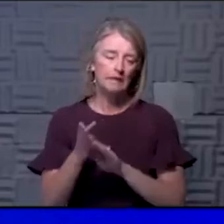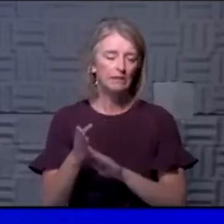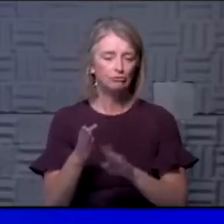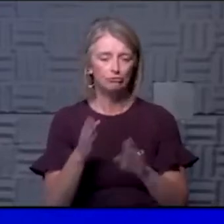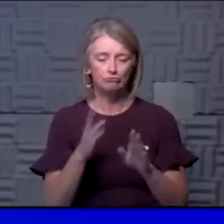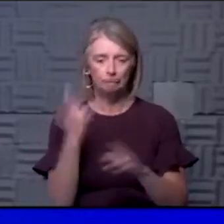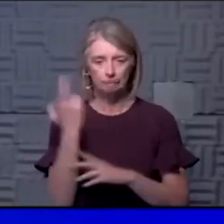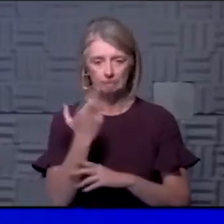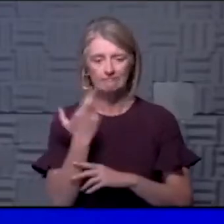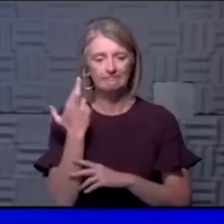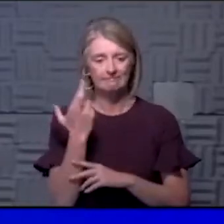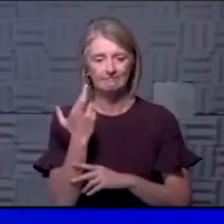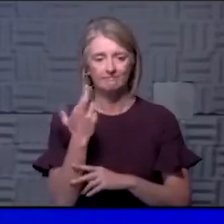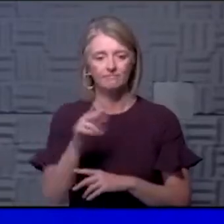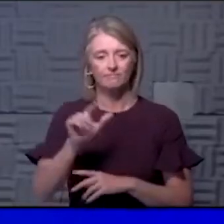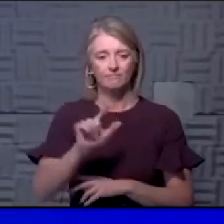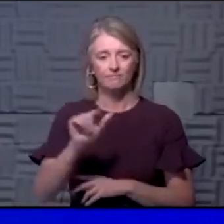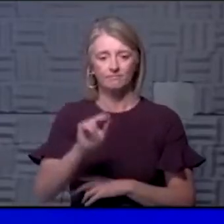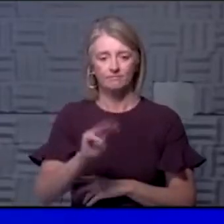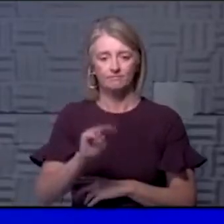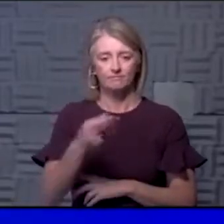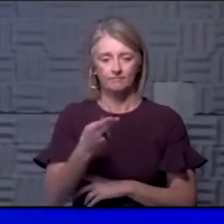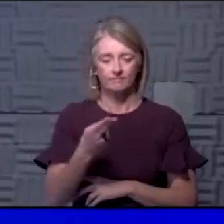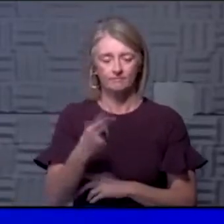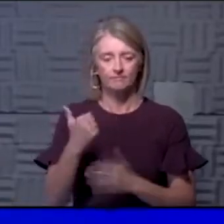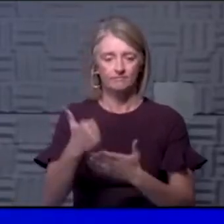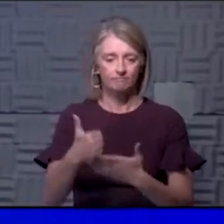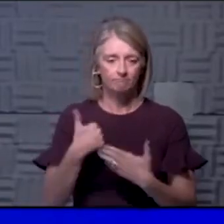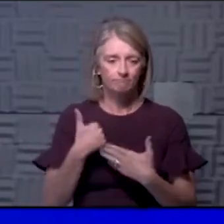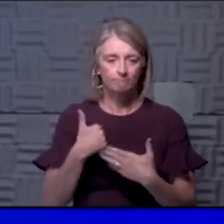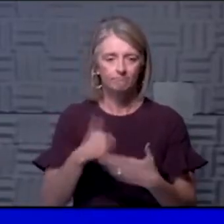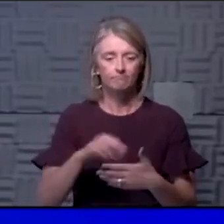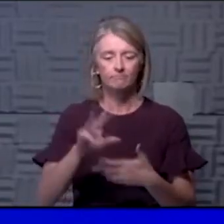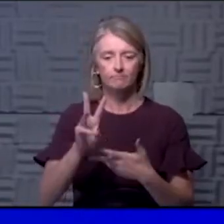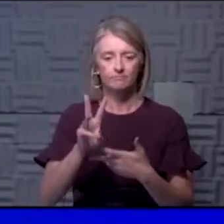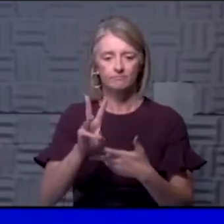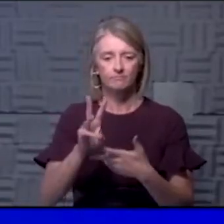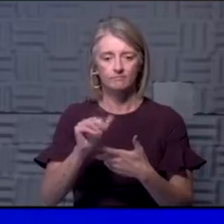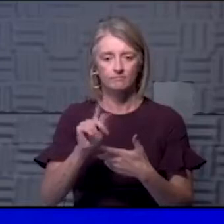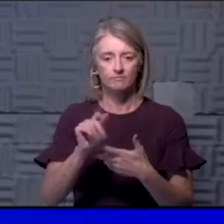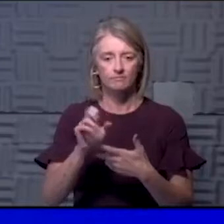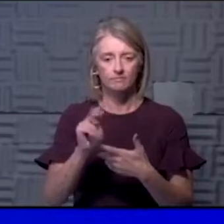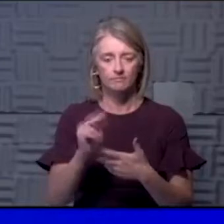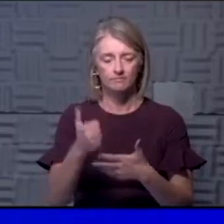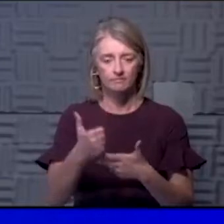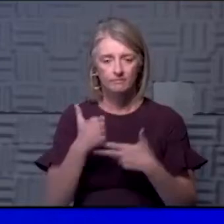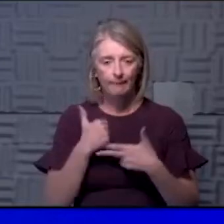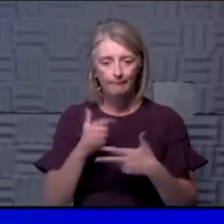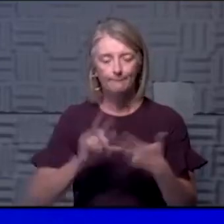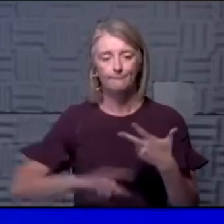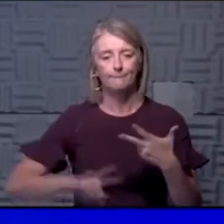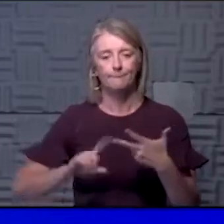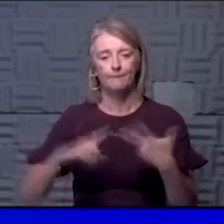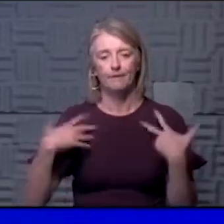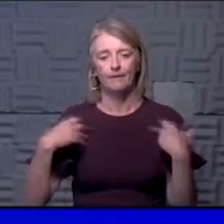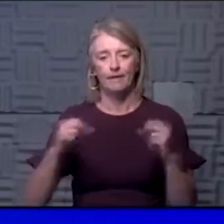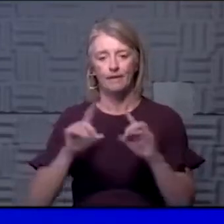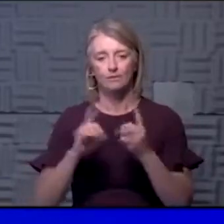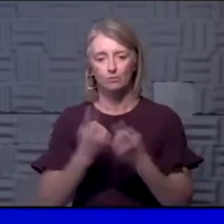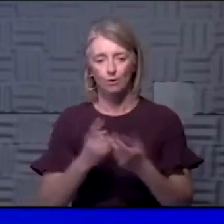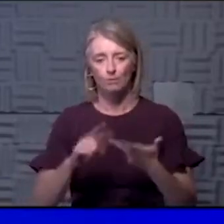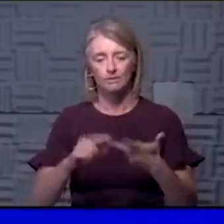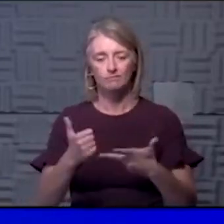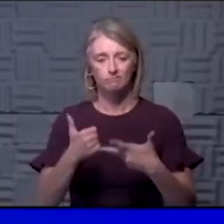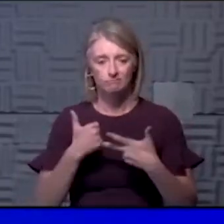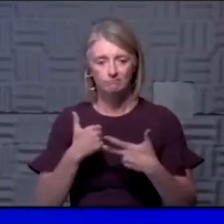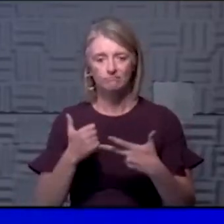moving forward. LMH was able to do what they were able to do. Watkins was able to do what they were able to do. We know what the health departments in general can